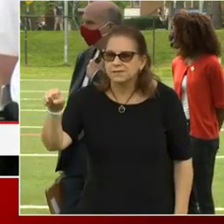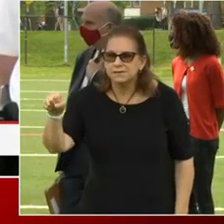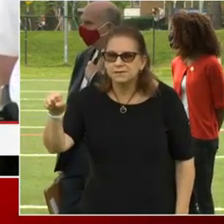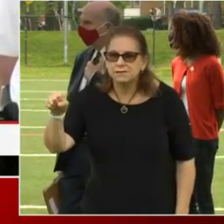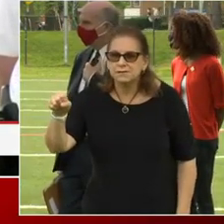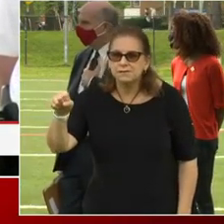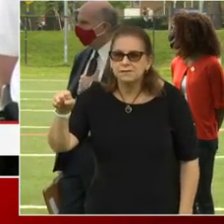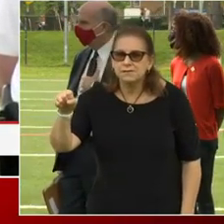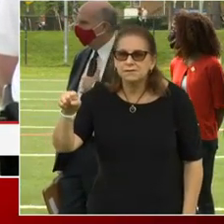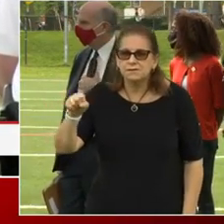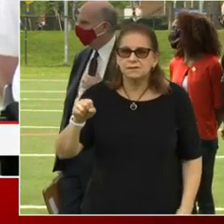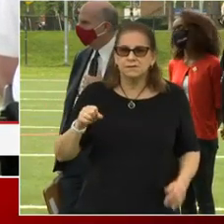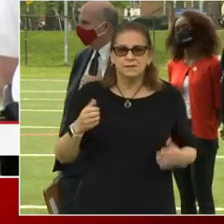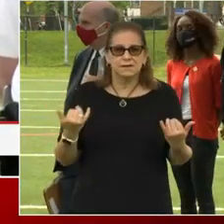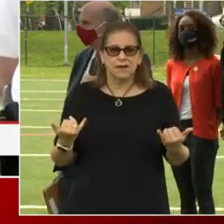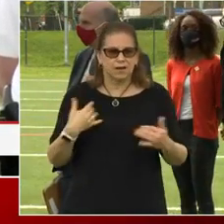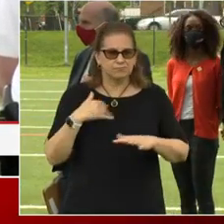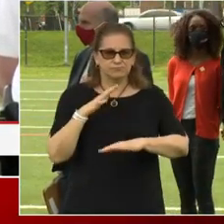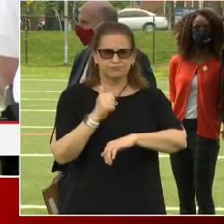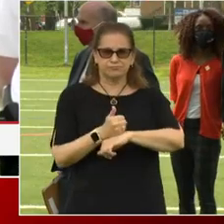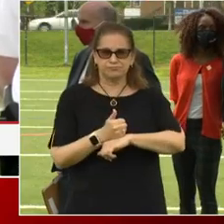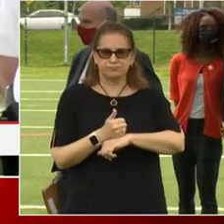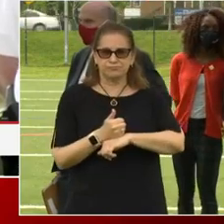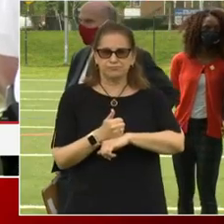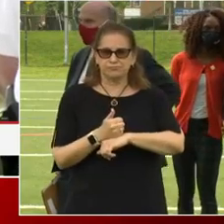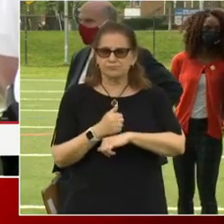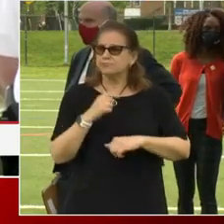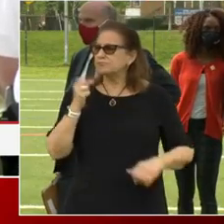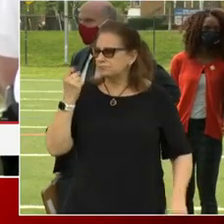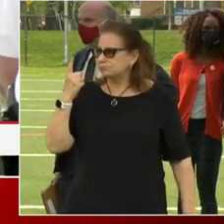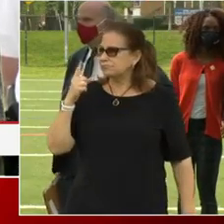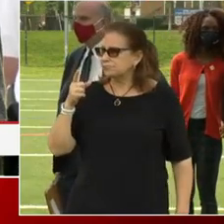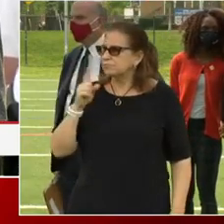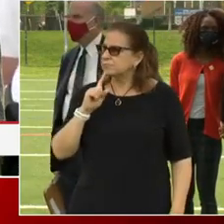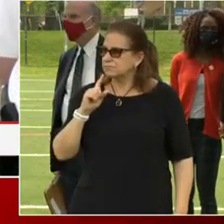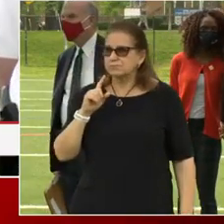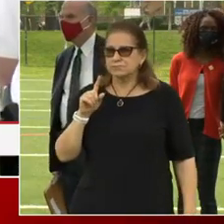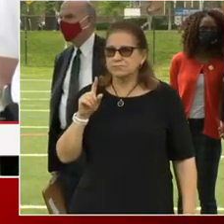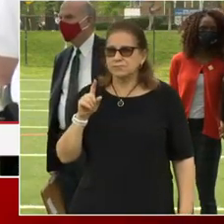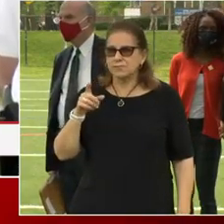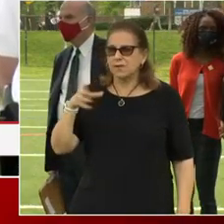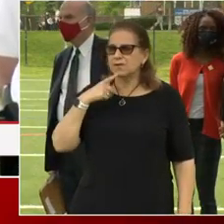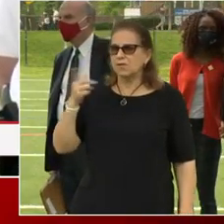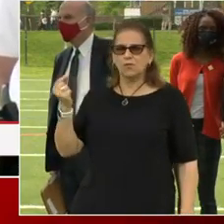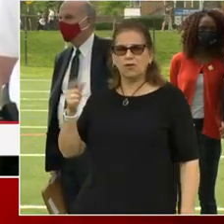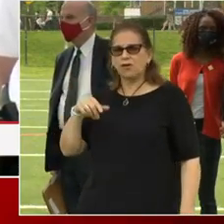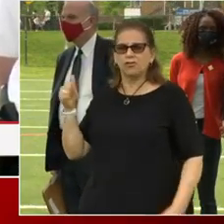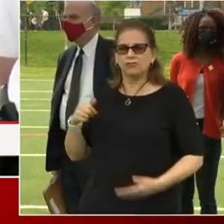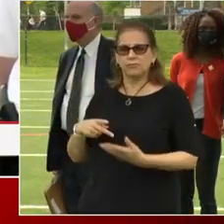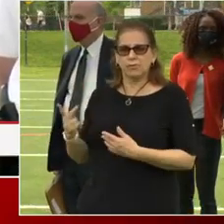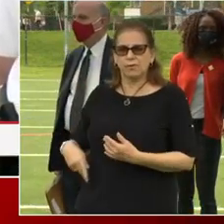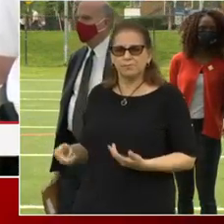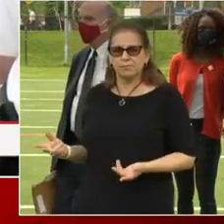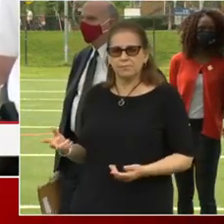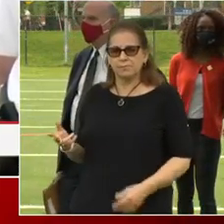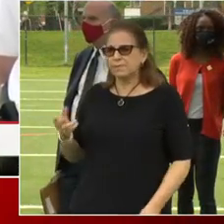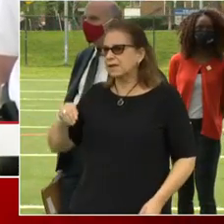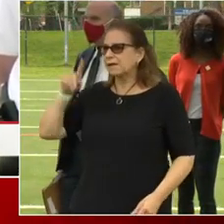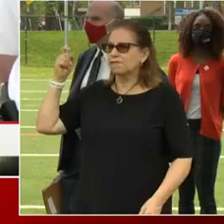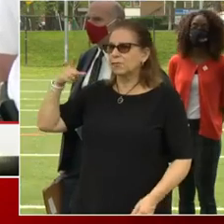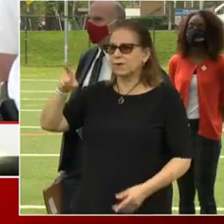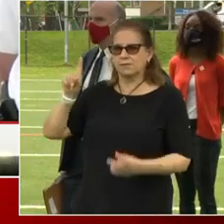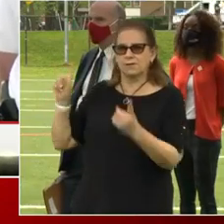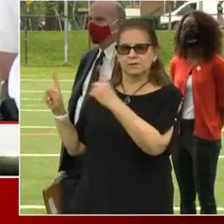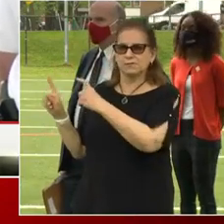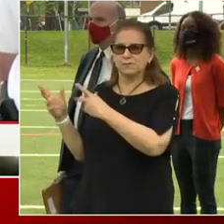places where that crime is most intense. Thank you, Mayor. That was my follow-up. What else? What other parts of the city government are you